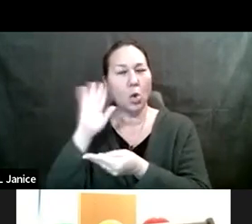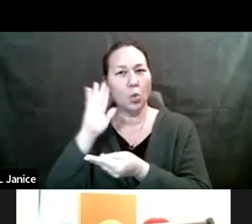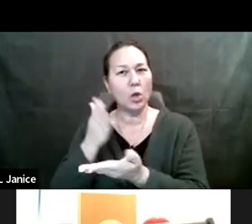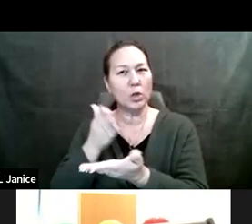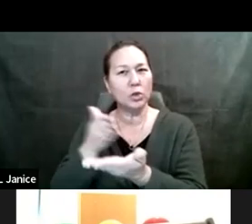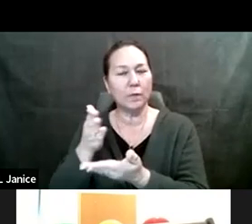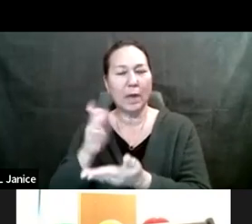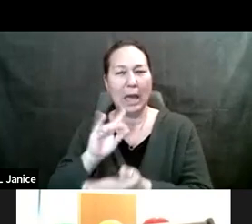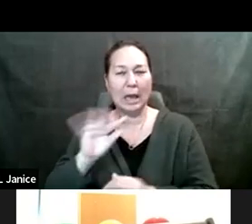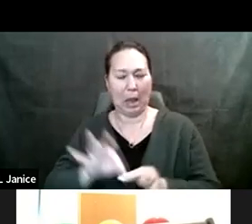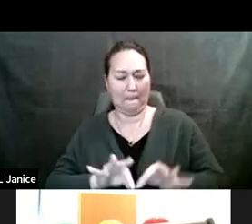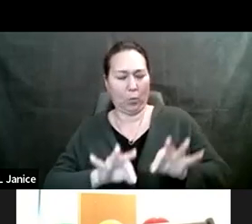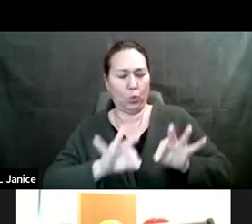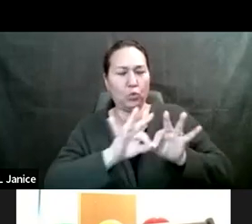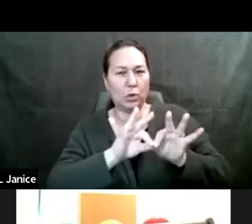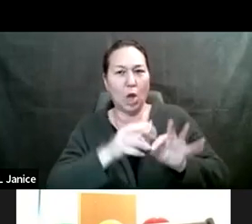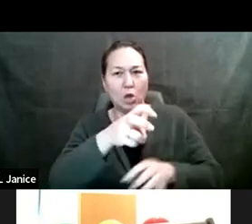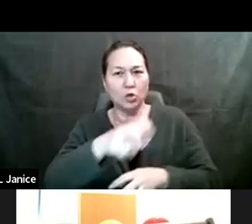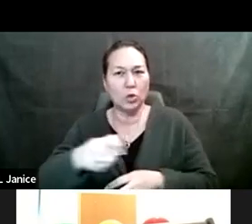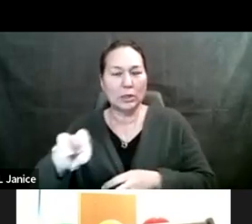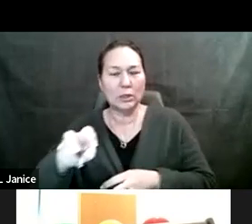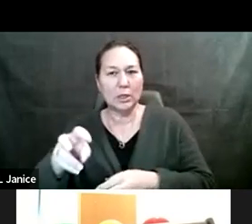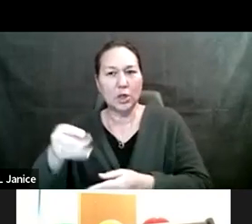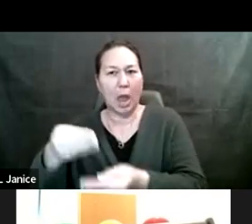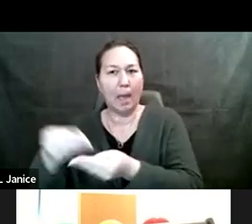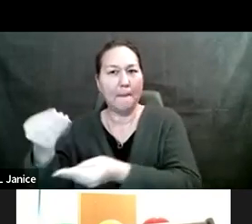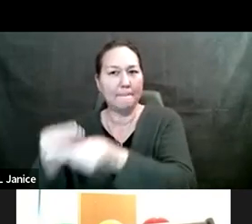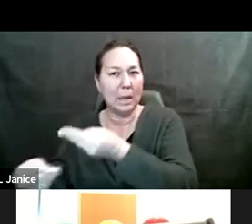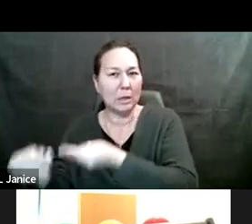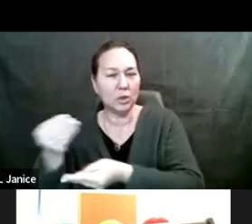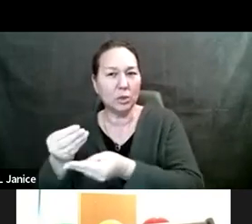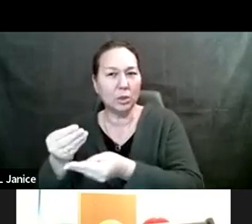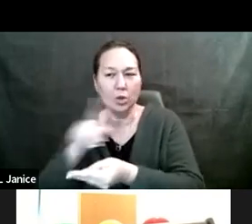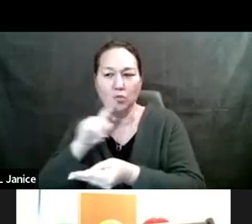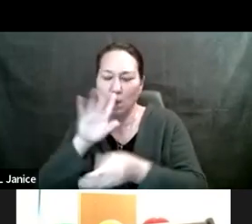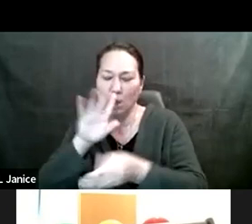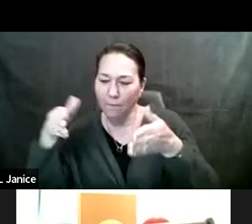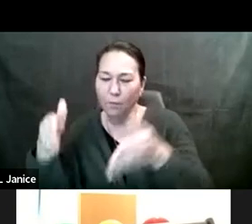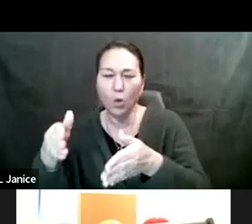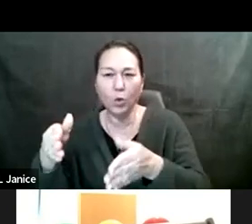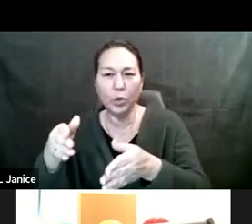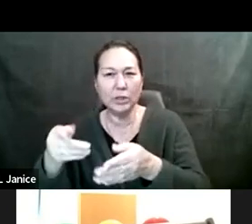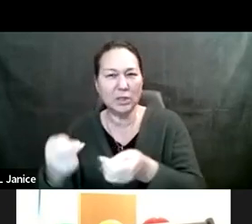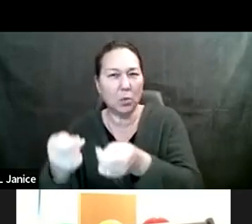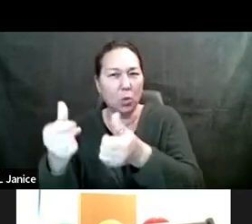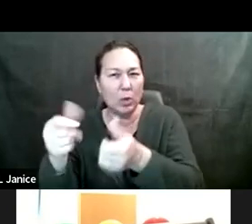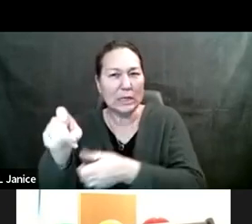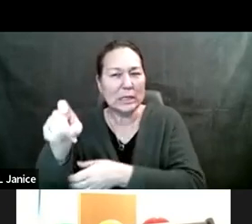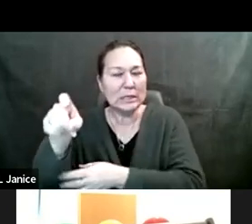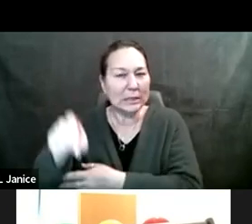transition budget to address some immediate needs as we also begin